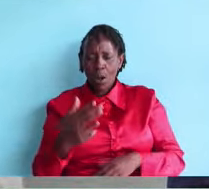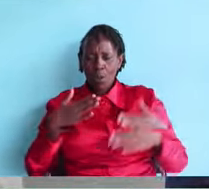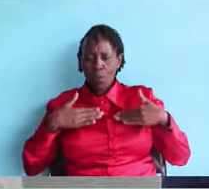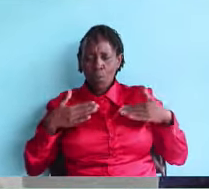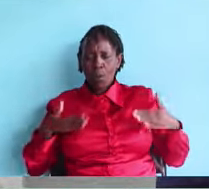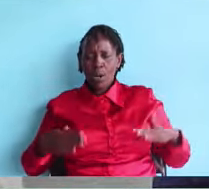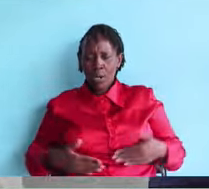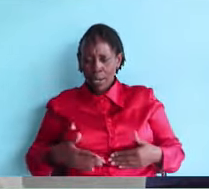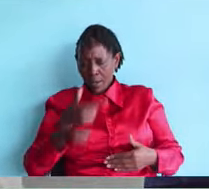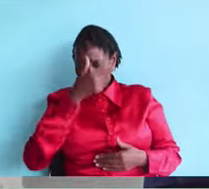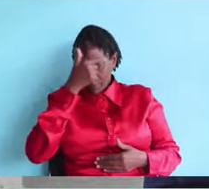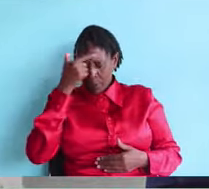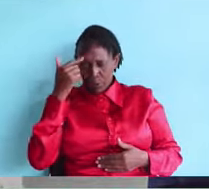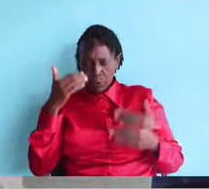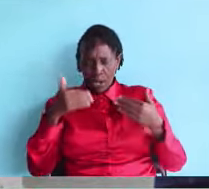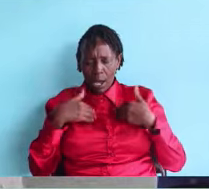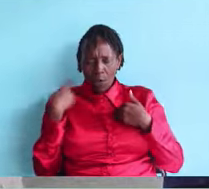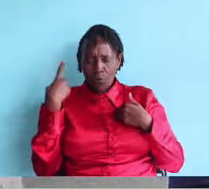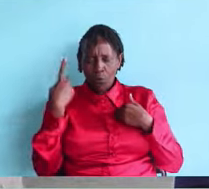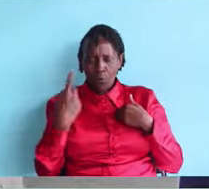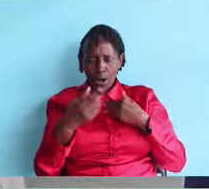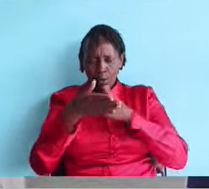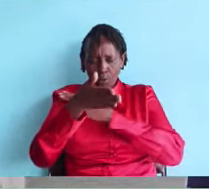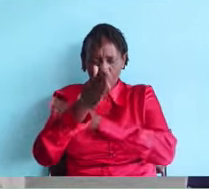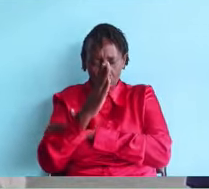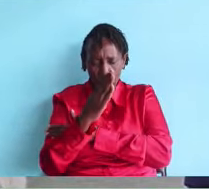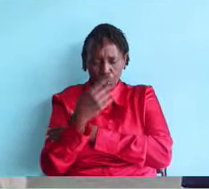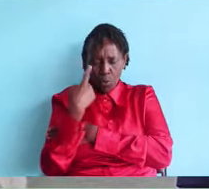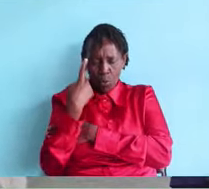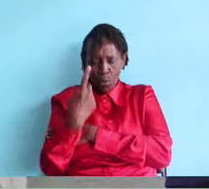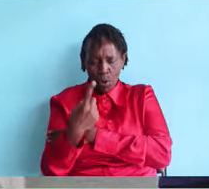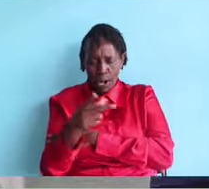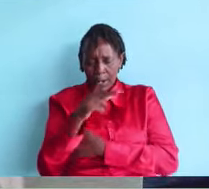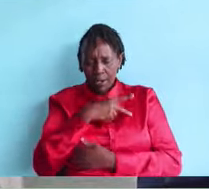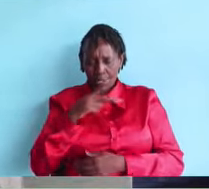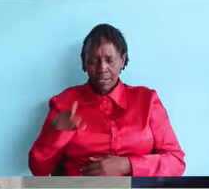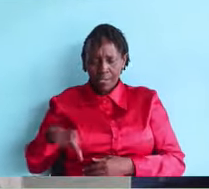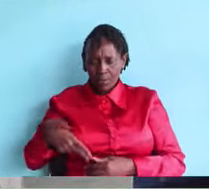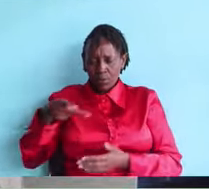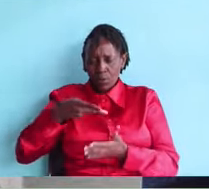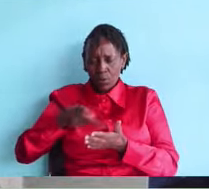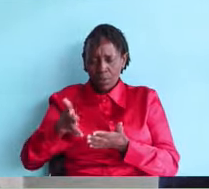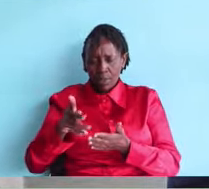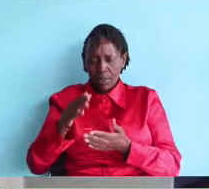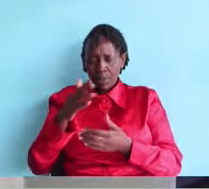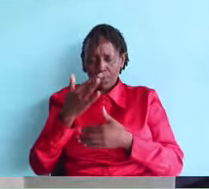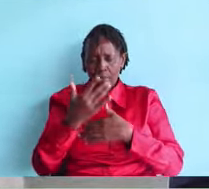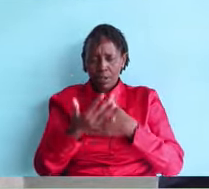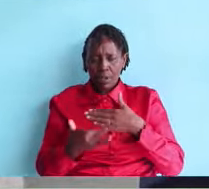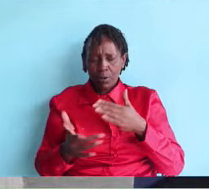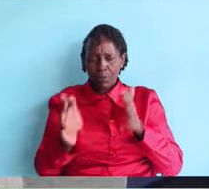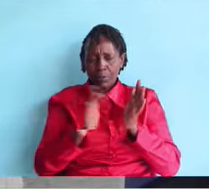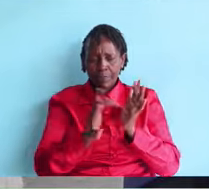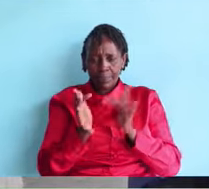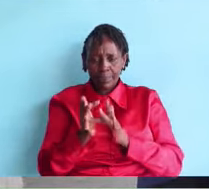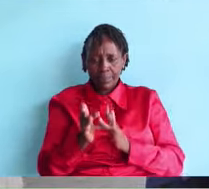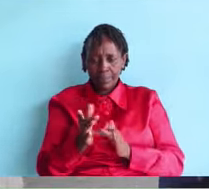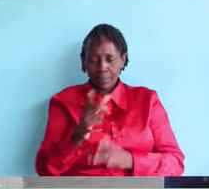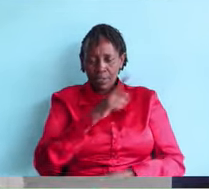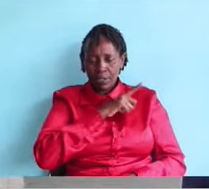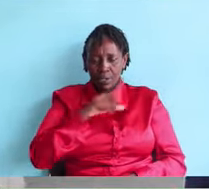we have one God and one King, purchased by the blood of Jesus. Lord,